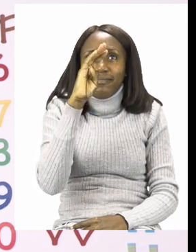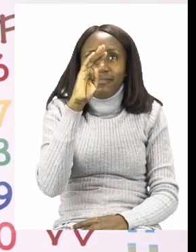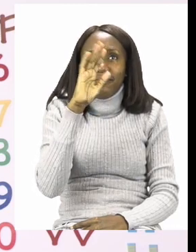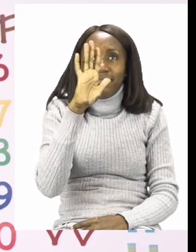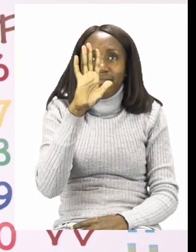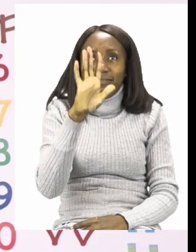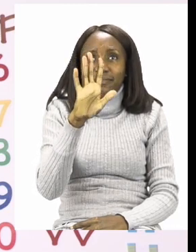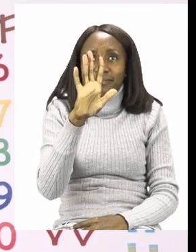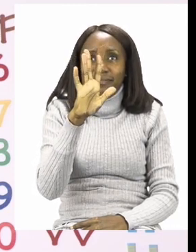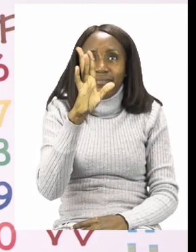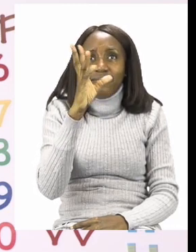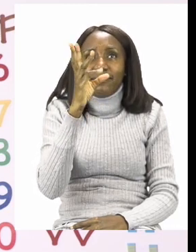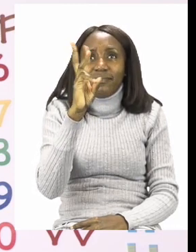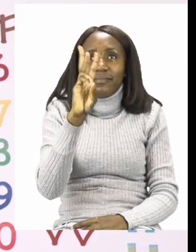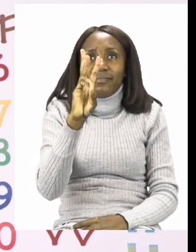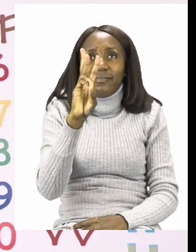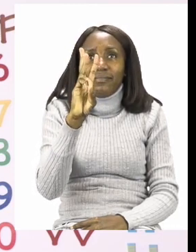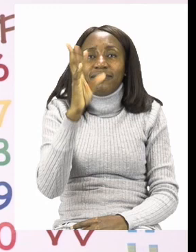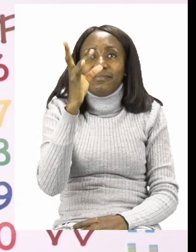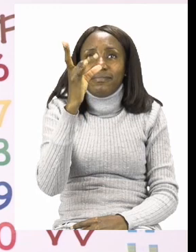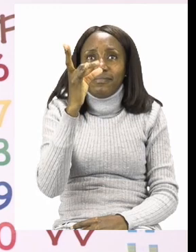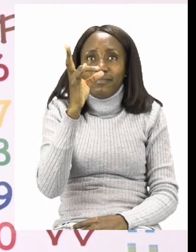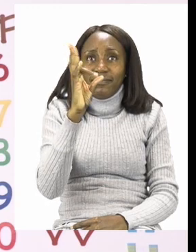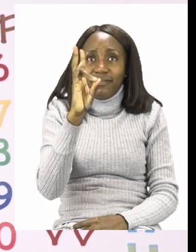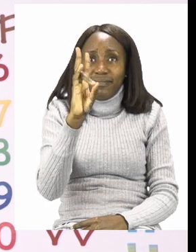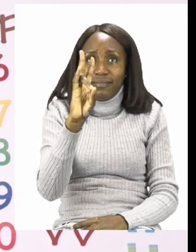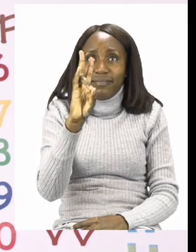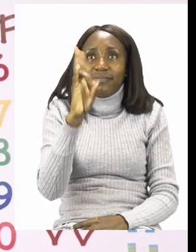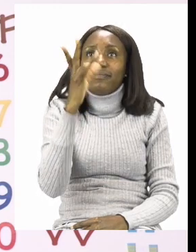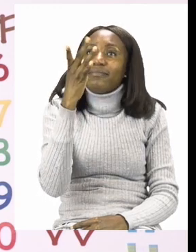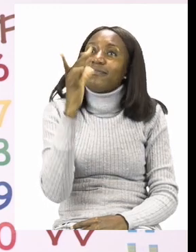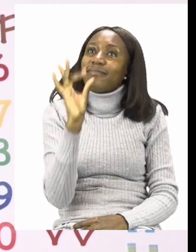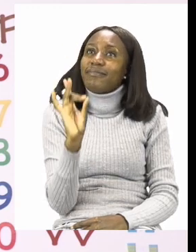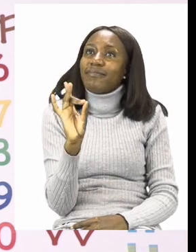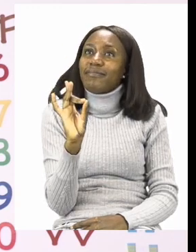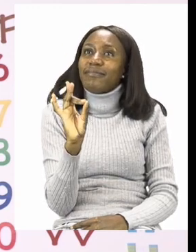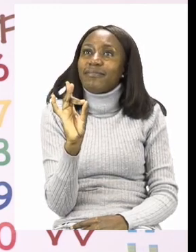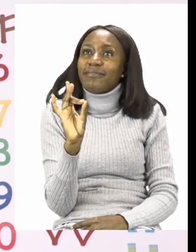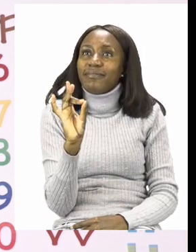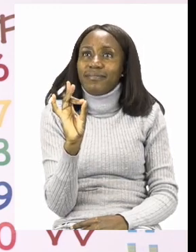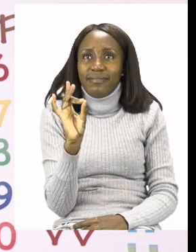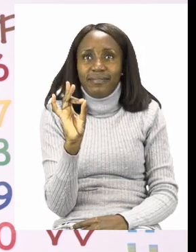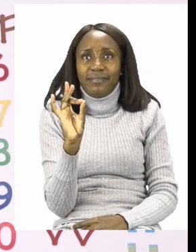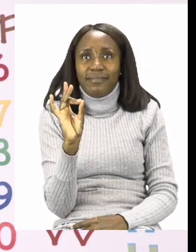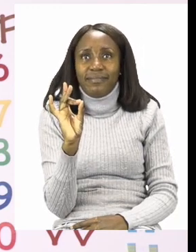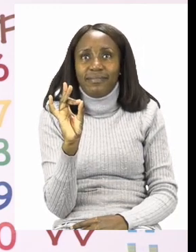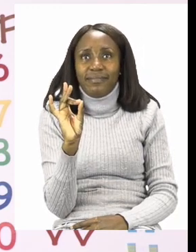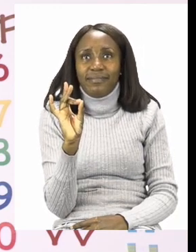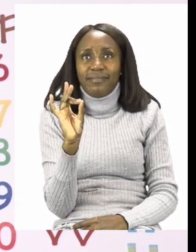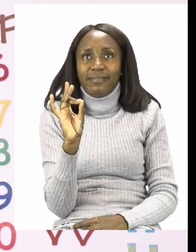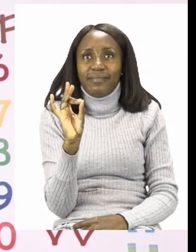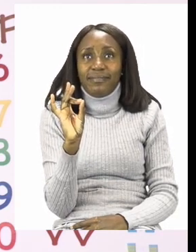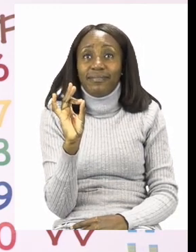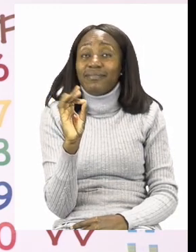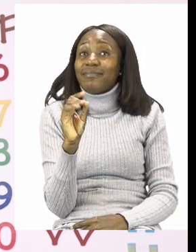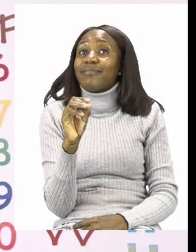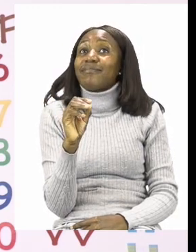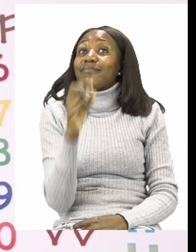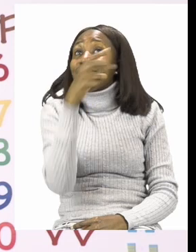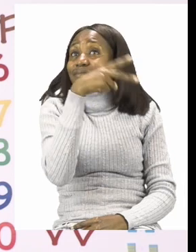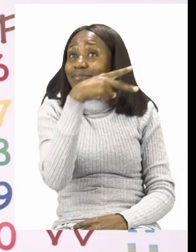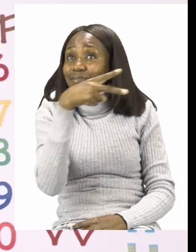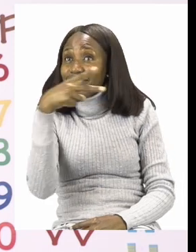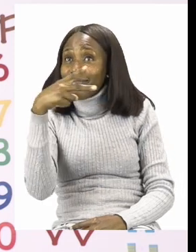4, 5, 6, 7, 8. There we go. So that